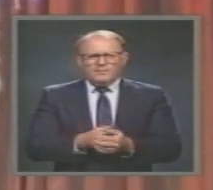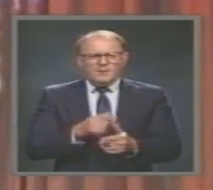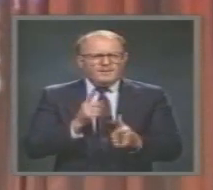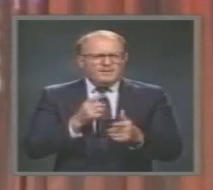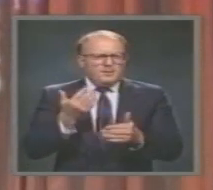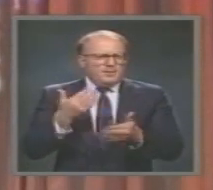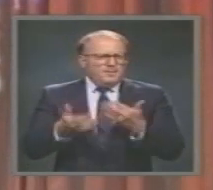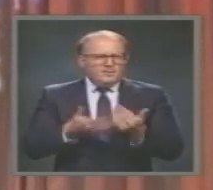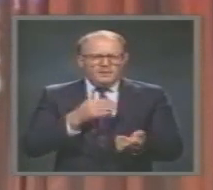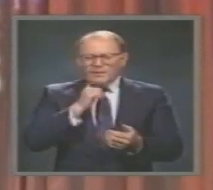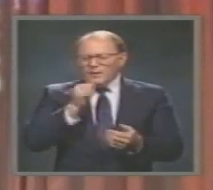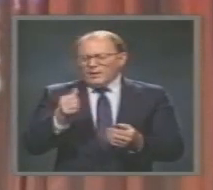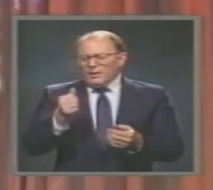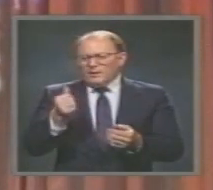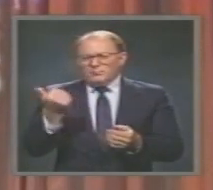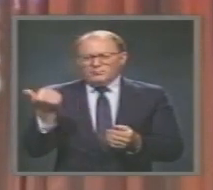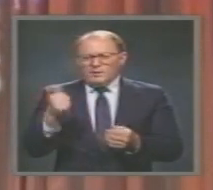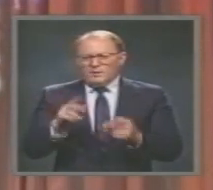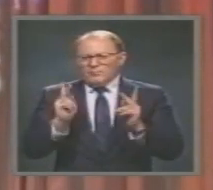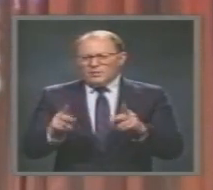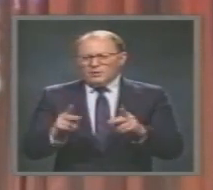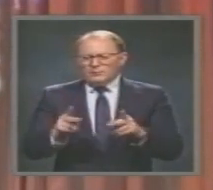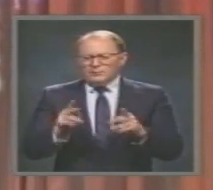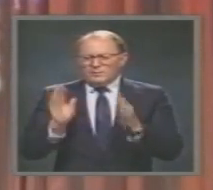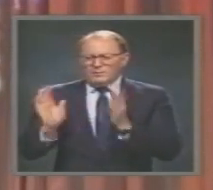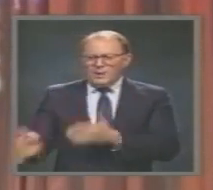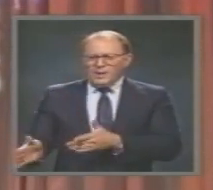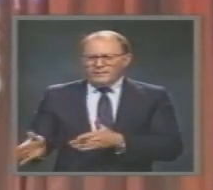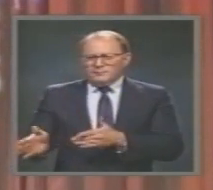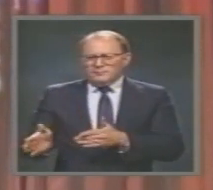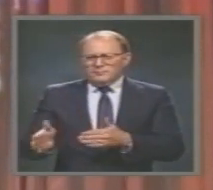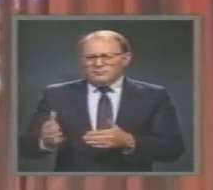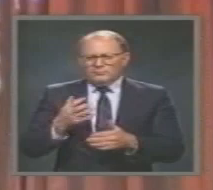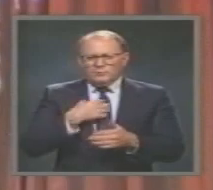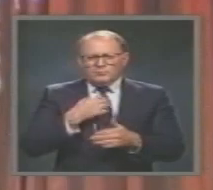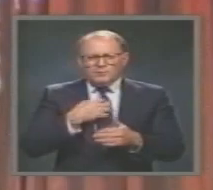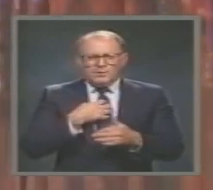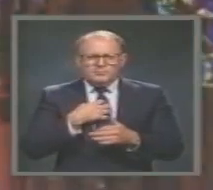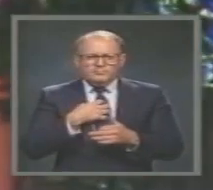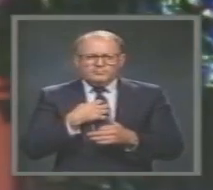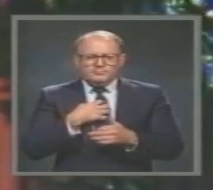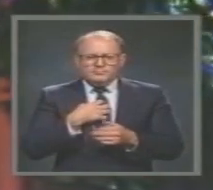there may not be anyone left to speak up when they get around to you and me. In